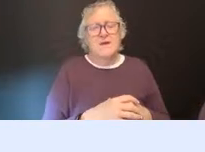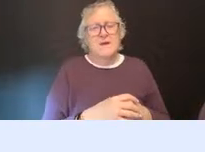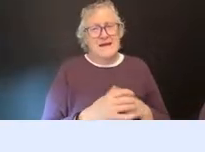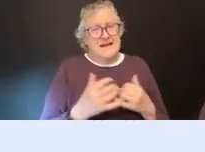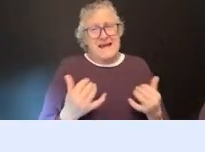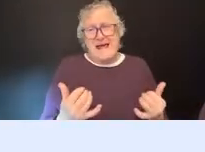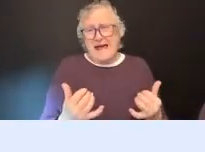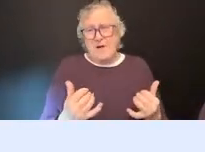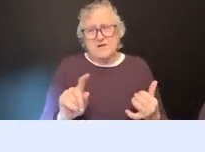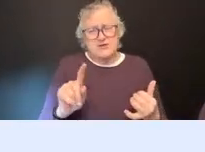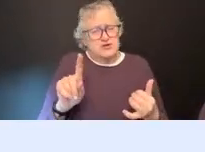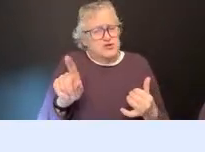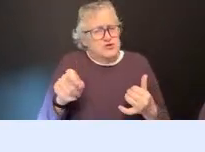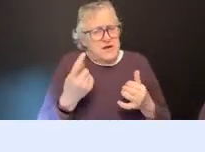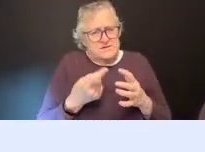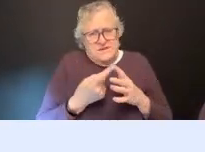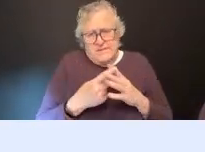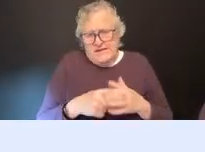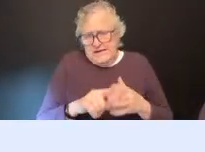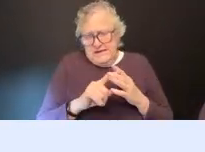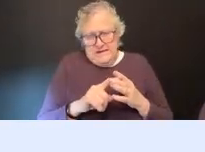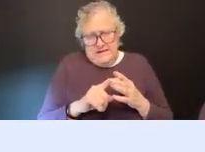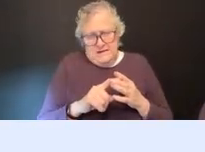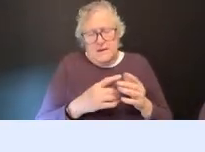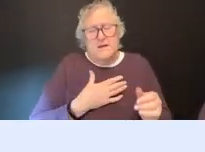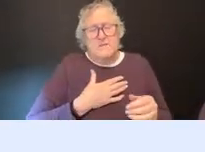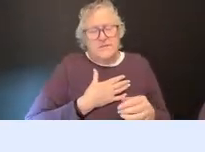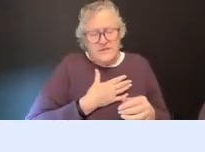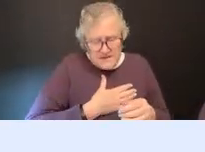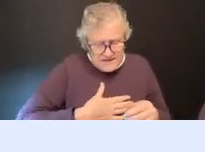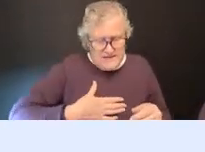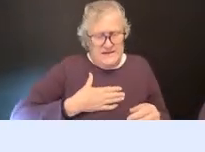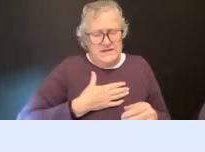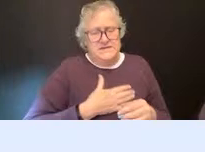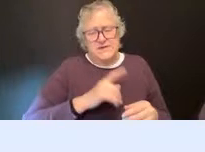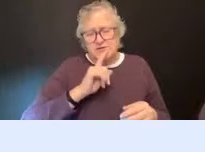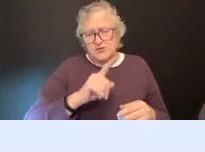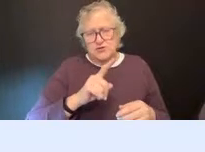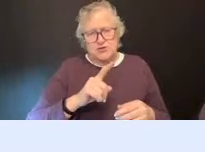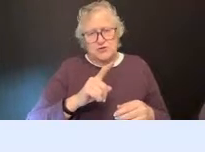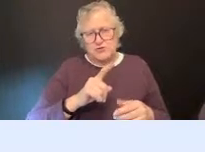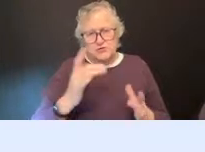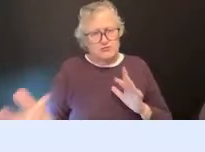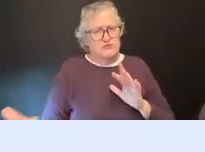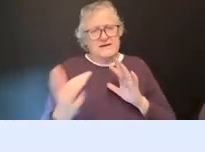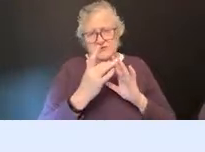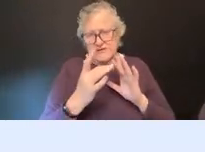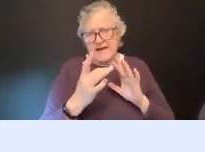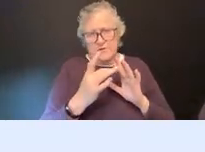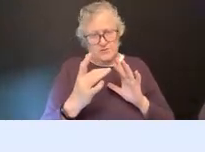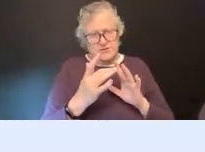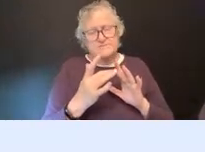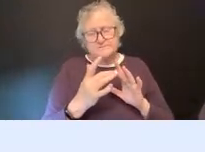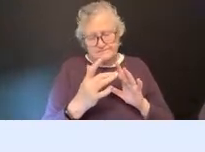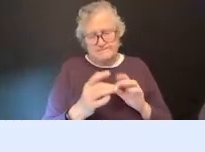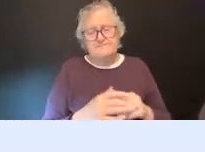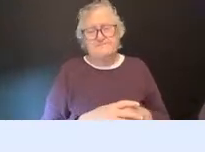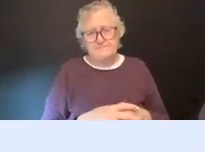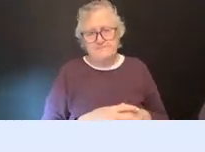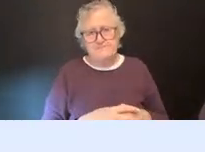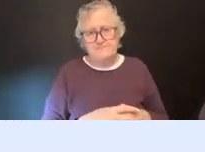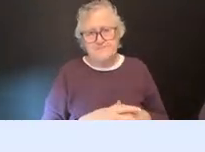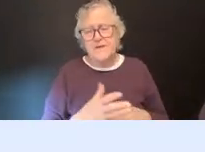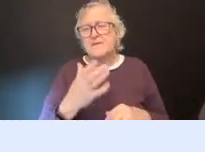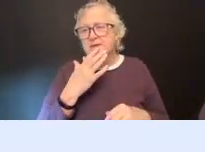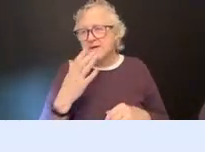reach out for our support in getting this work done together. Thank you very much. Thanks, Sarah. Next up, we have Chris Smith.